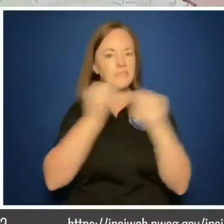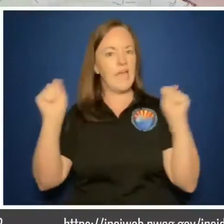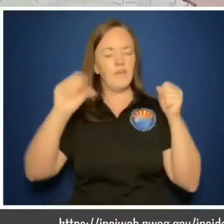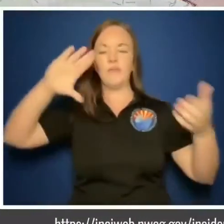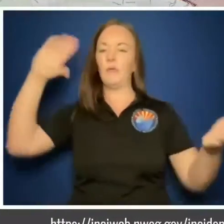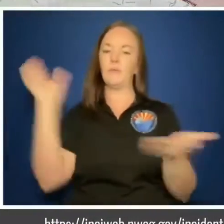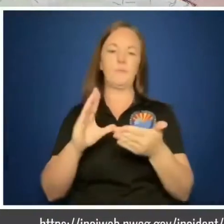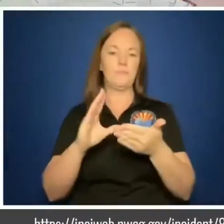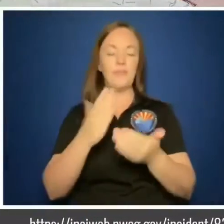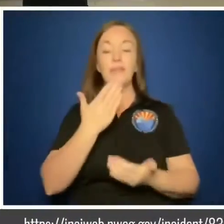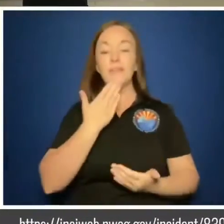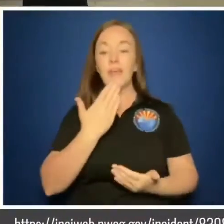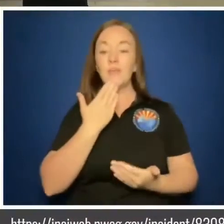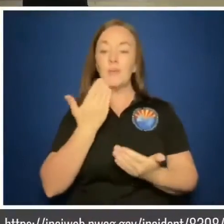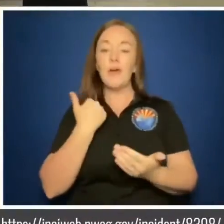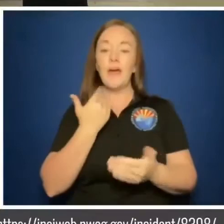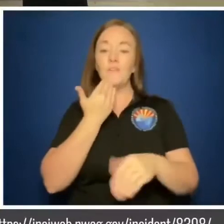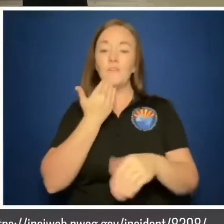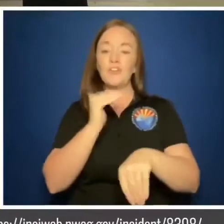you, and have a good night.